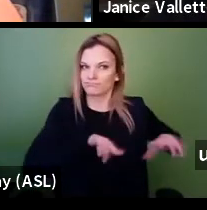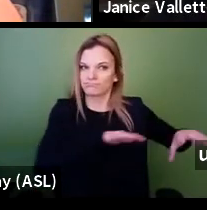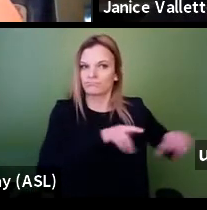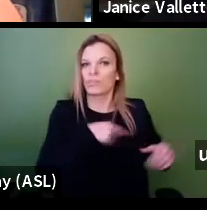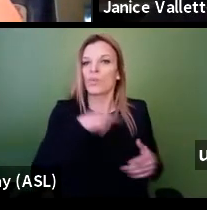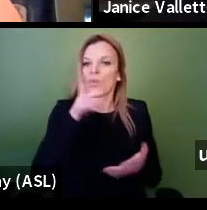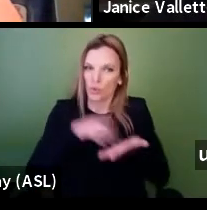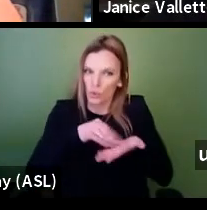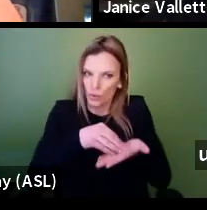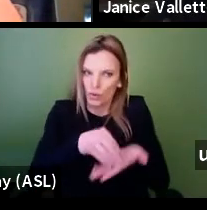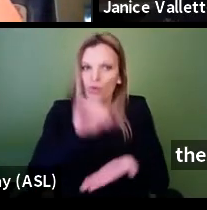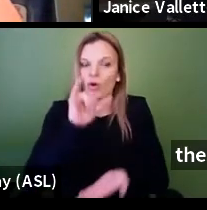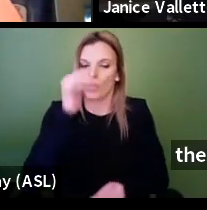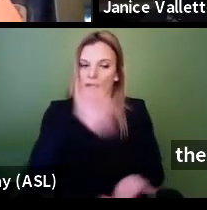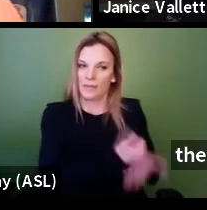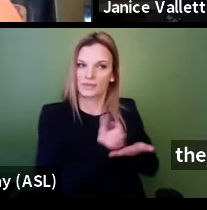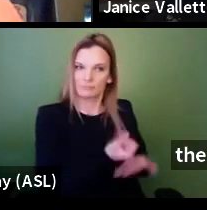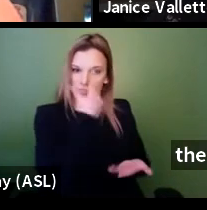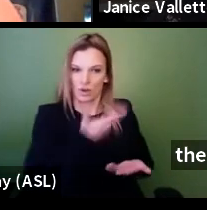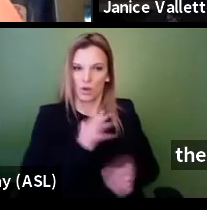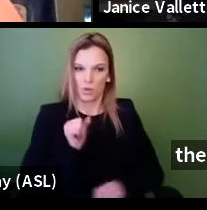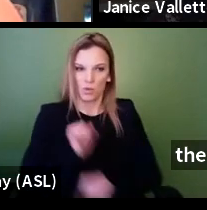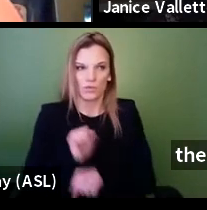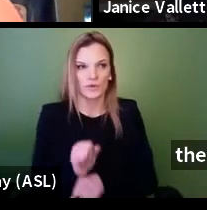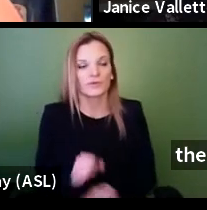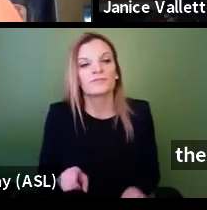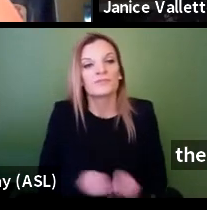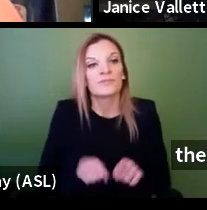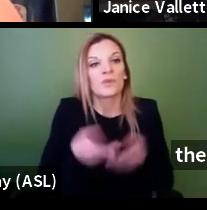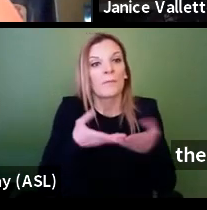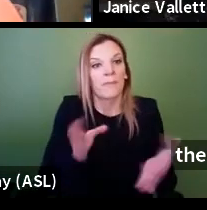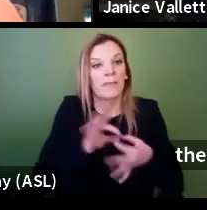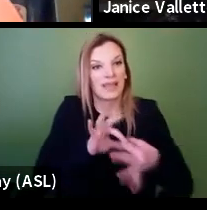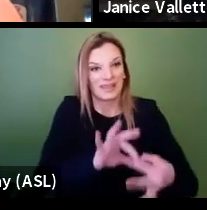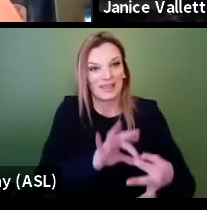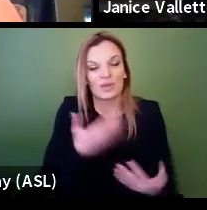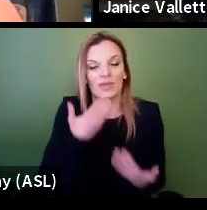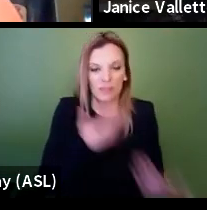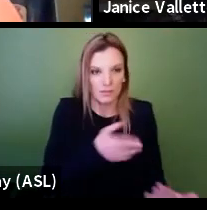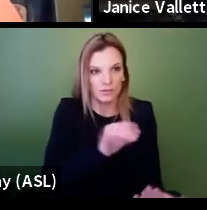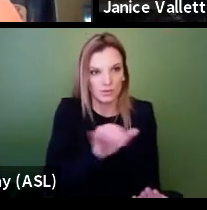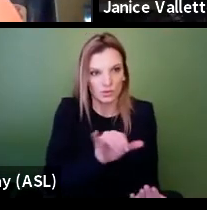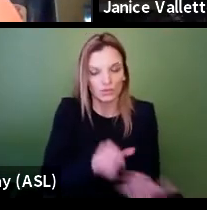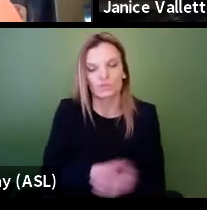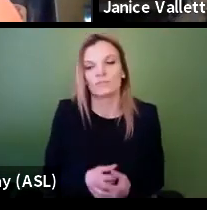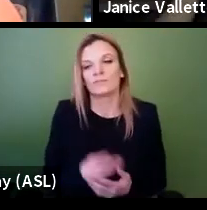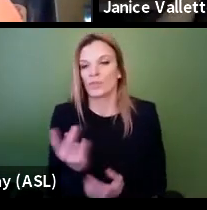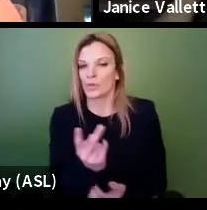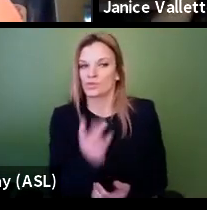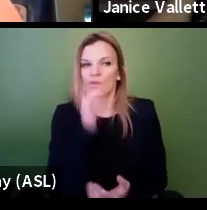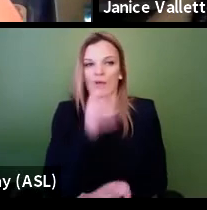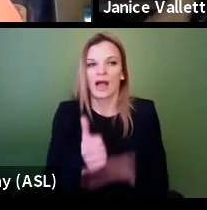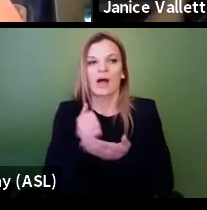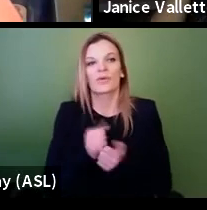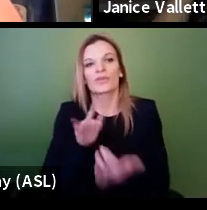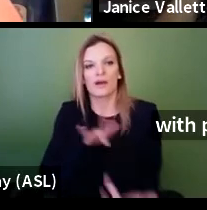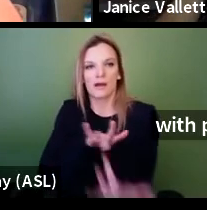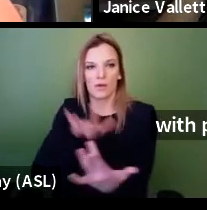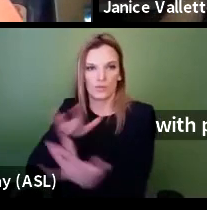Zanib as well with regards to public engagement. Those are the two principals that will be helping with communications and outreach with regards